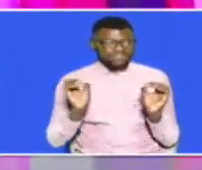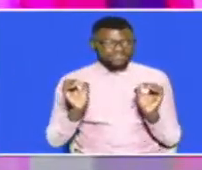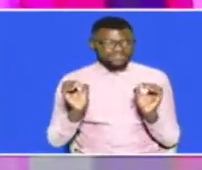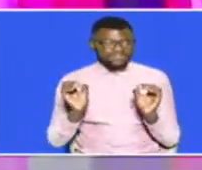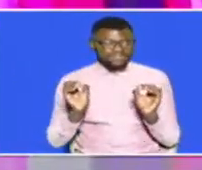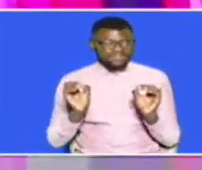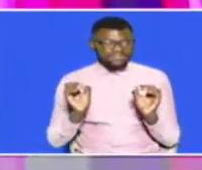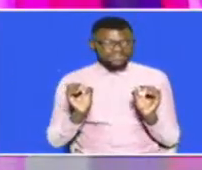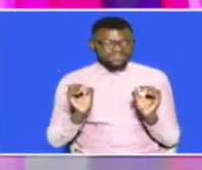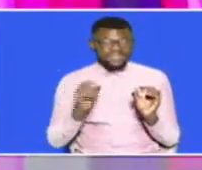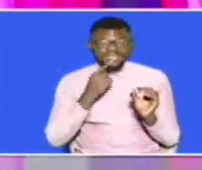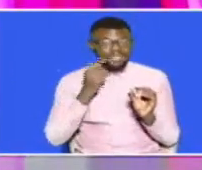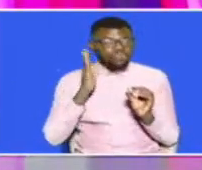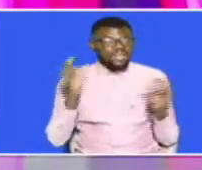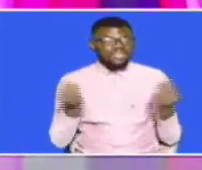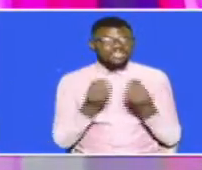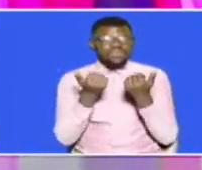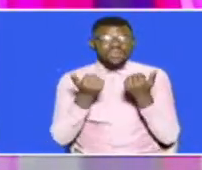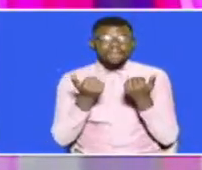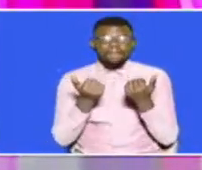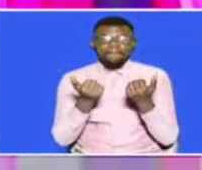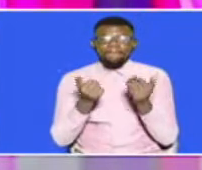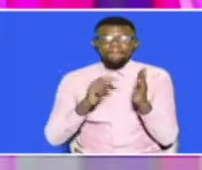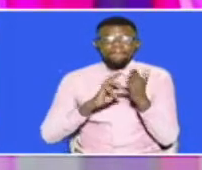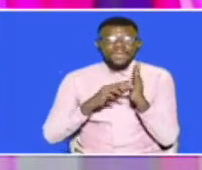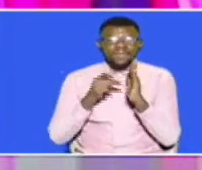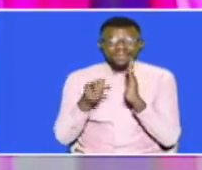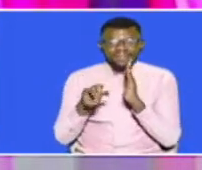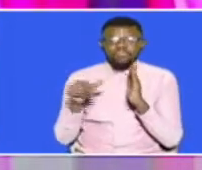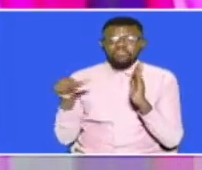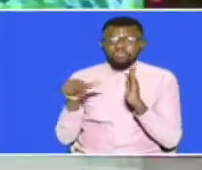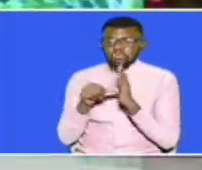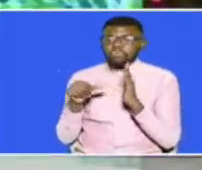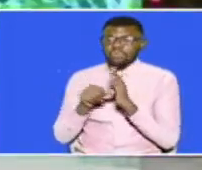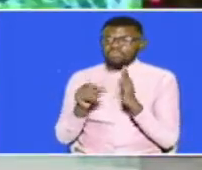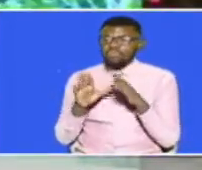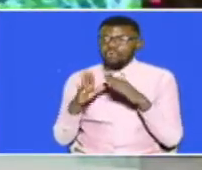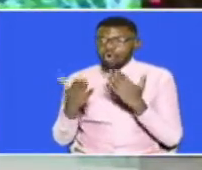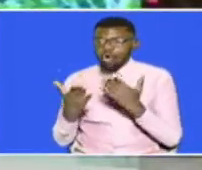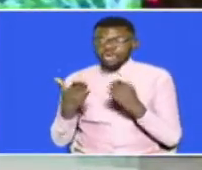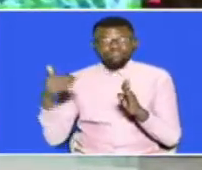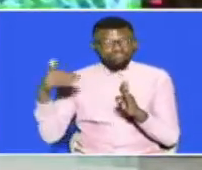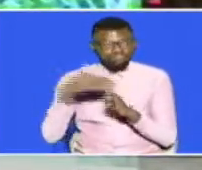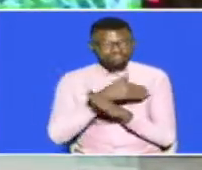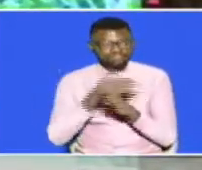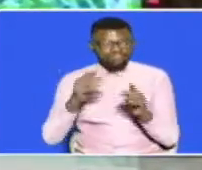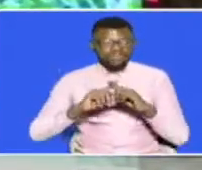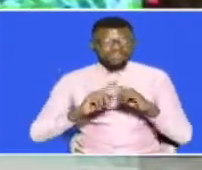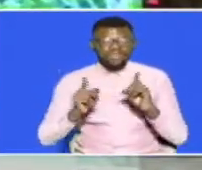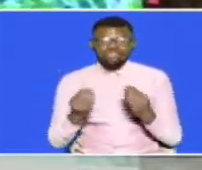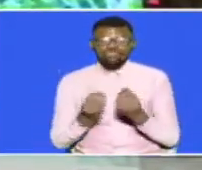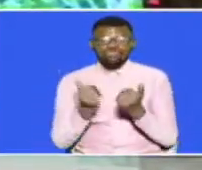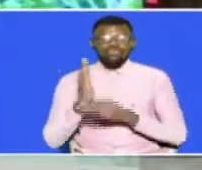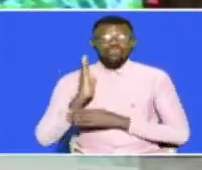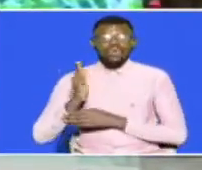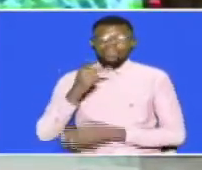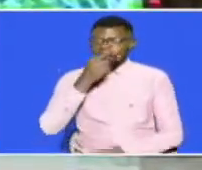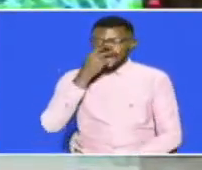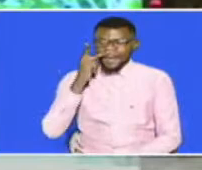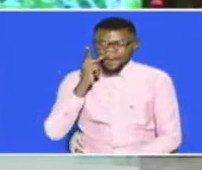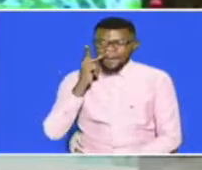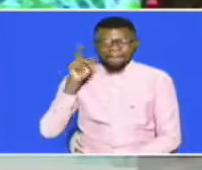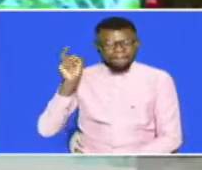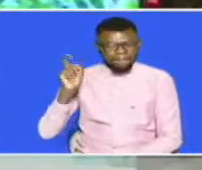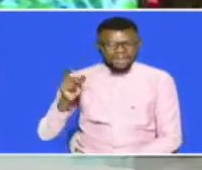be sorted out and that this could be either teething problem or some mischief, but will be resolved and Kalonzo back on the race.